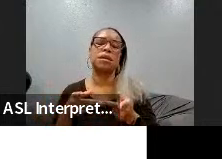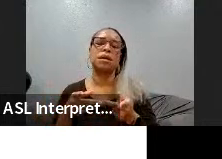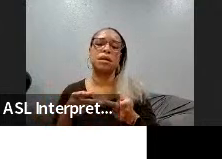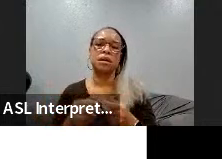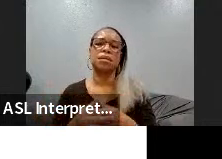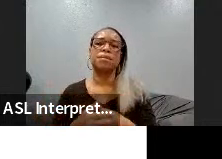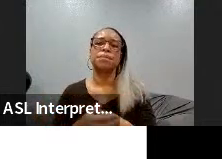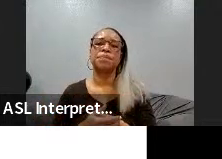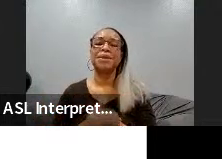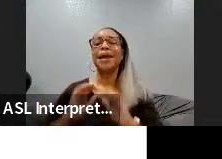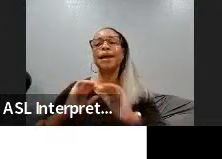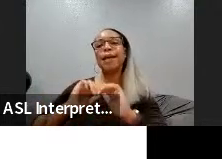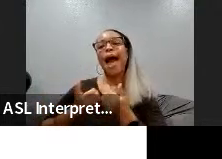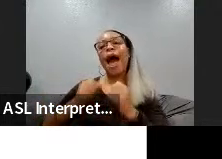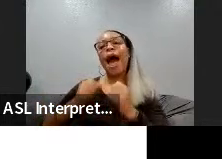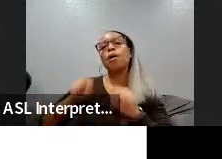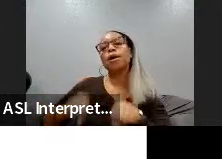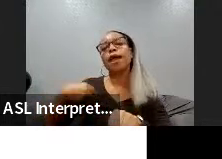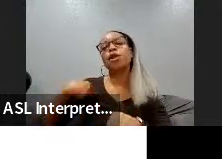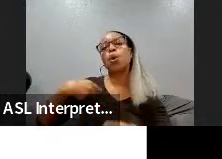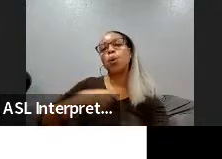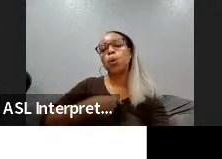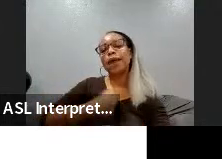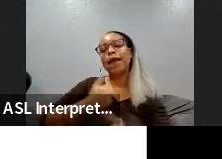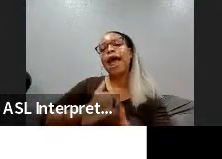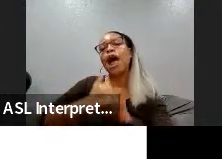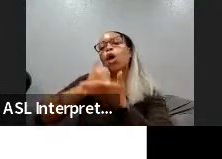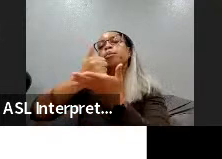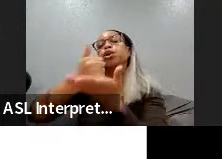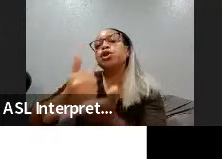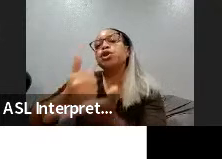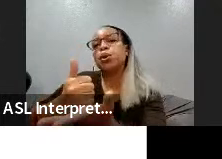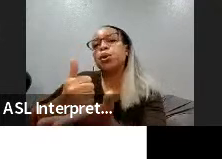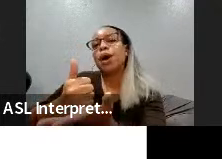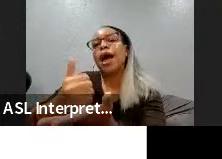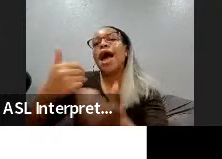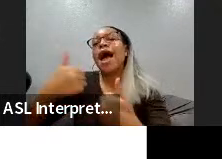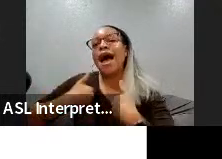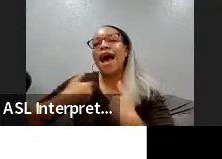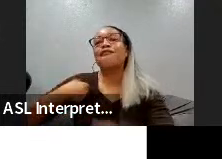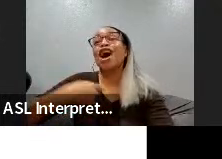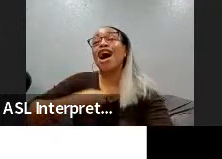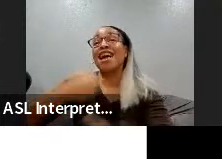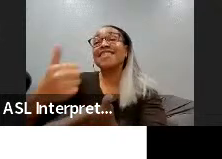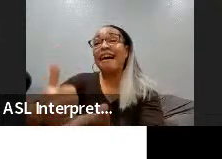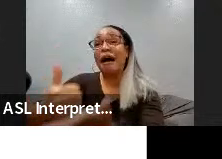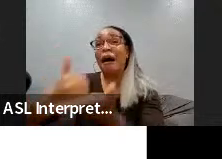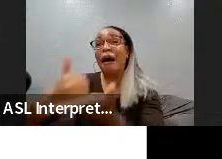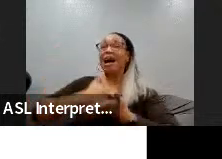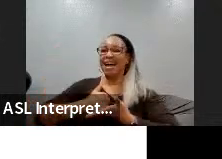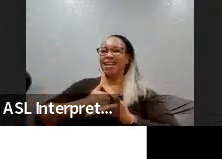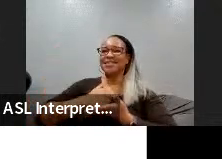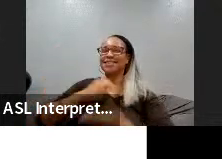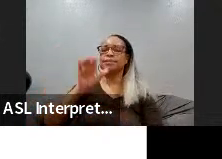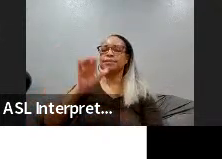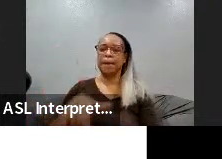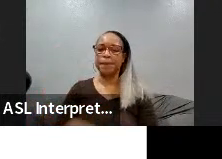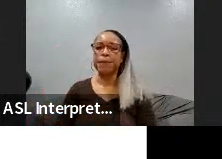It's a how can we help you to help us help you, and not we want to help you this way.